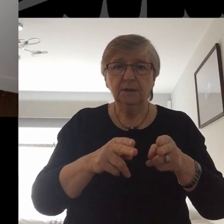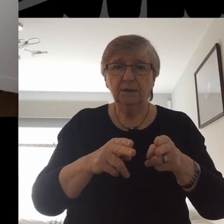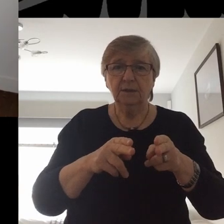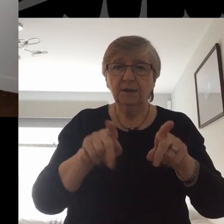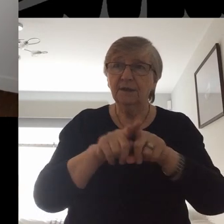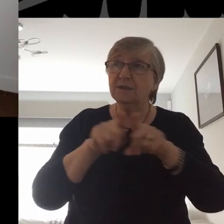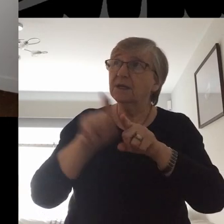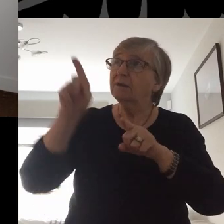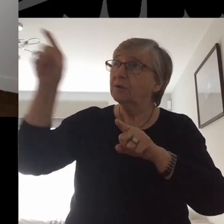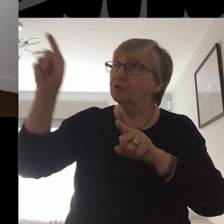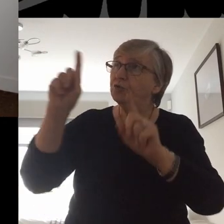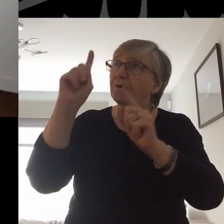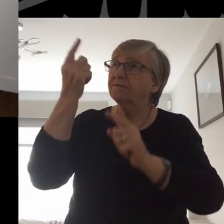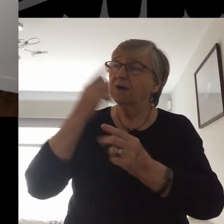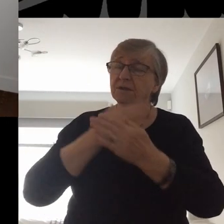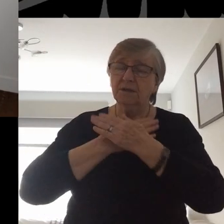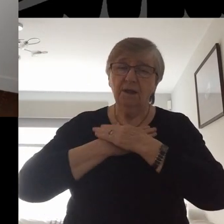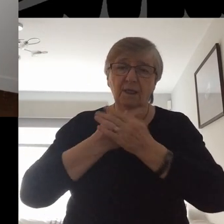as you first loved us.